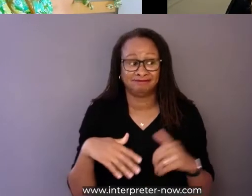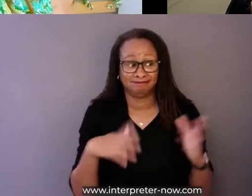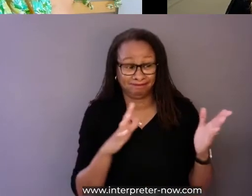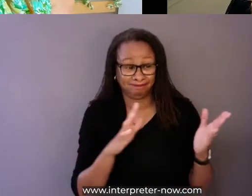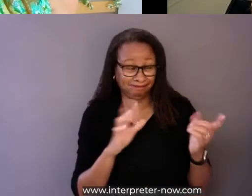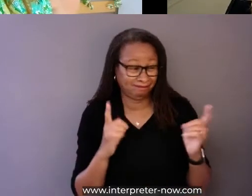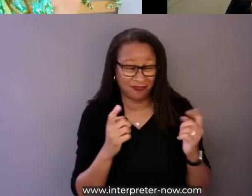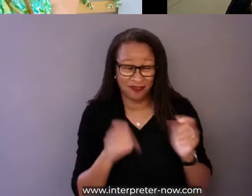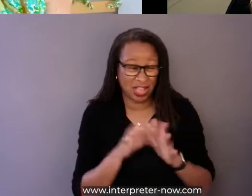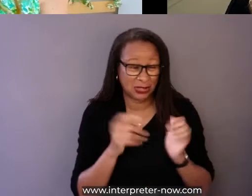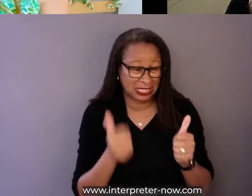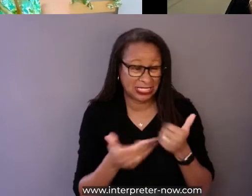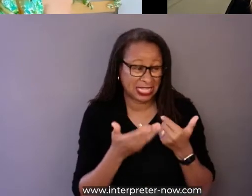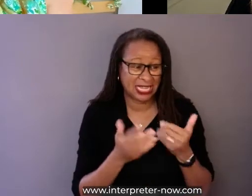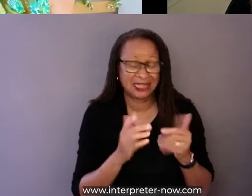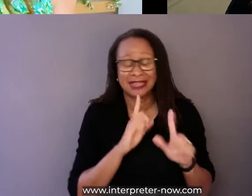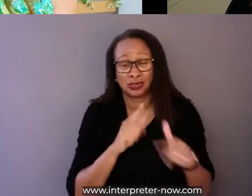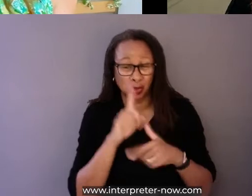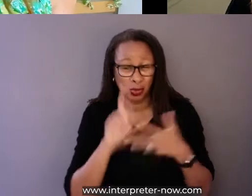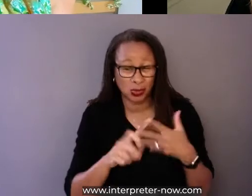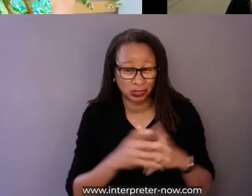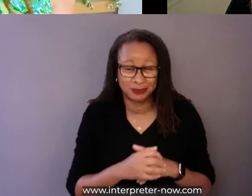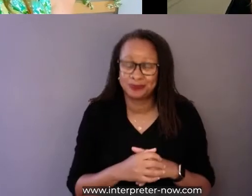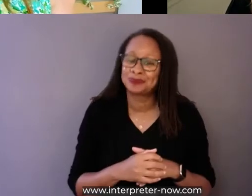easy answer to this question. So let's see.